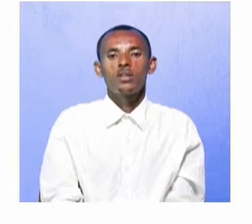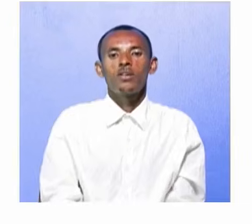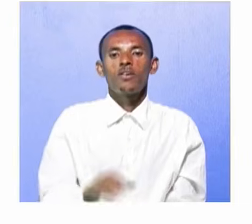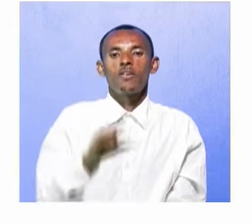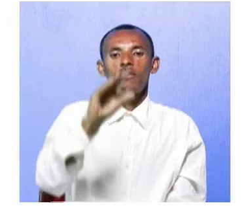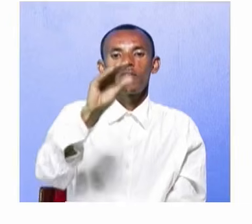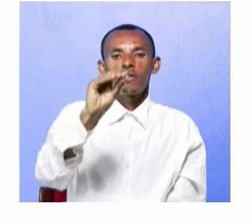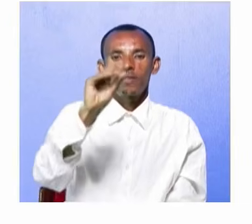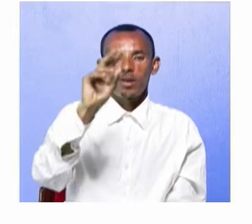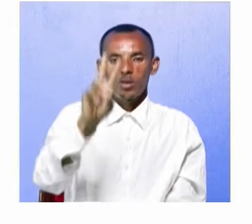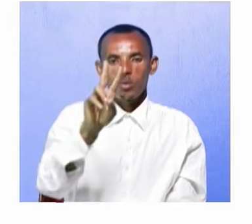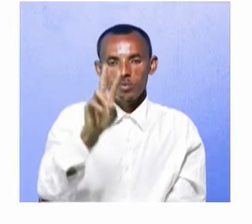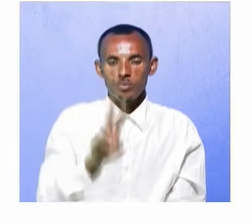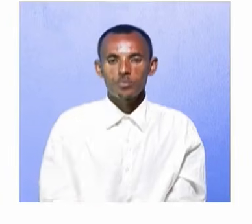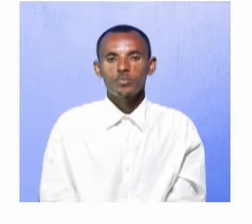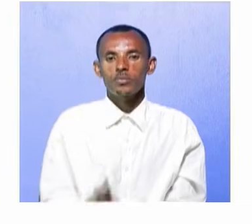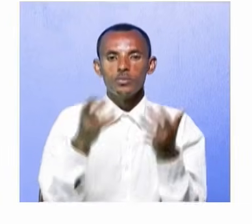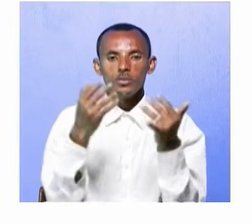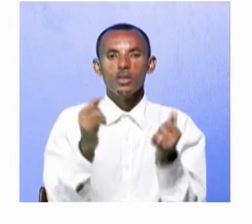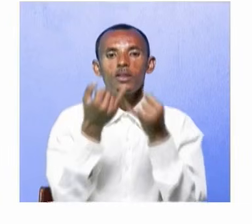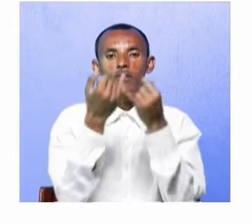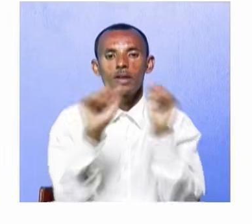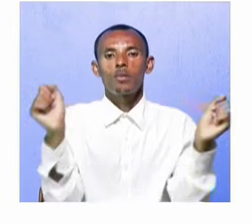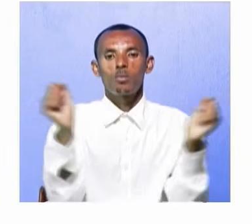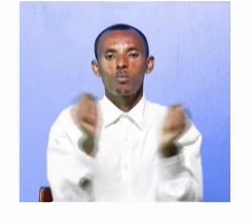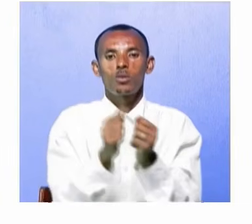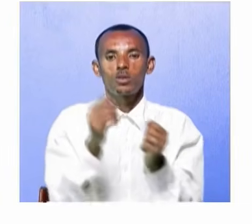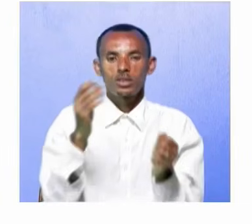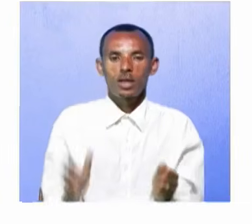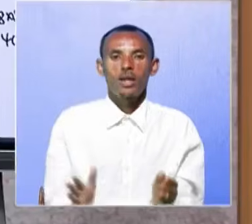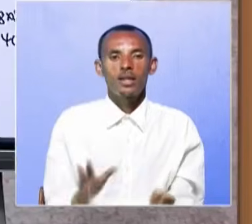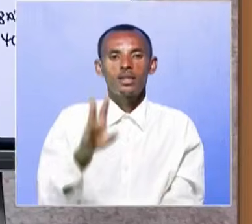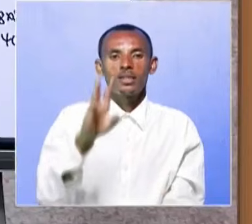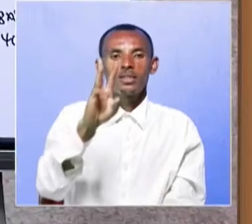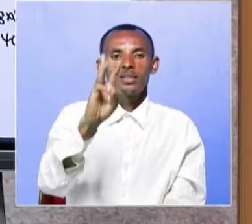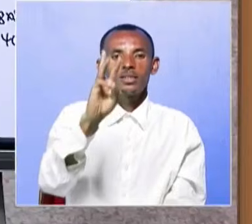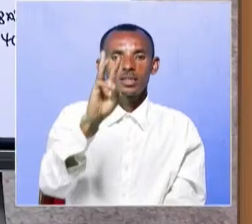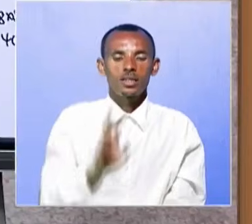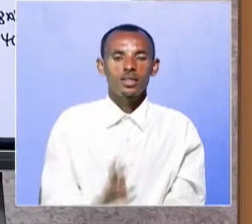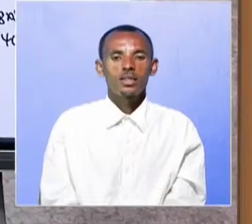becomes 52. Now dividing both sides by 6,